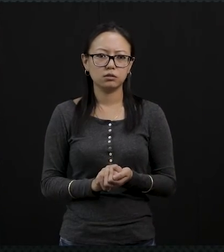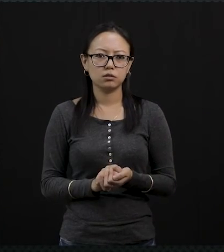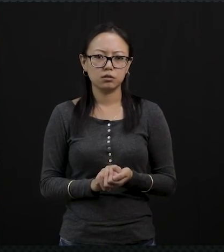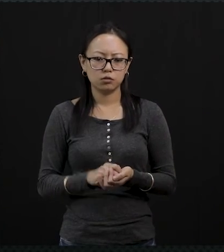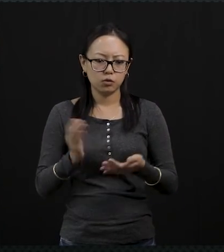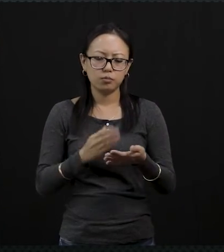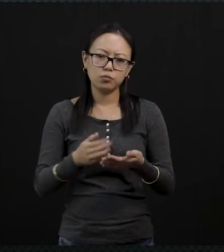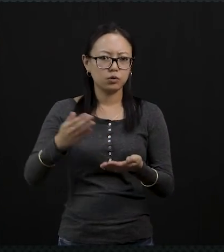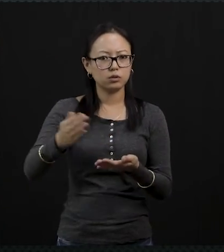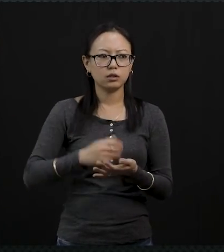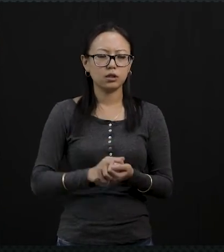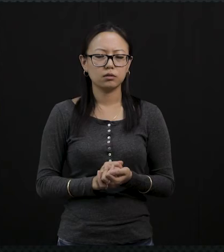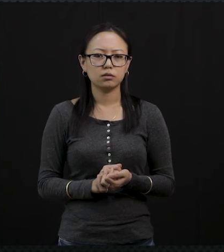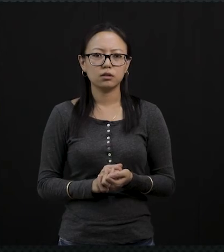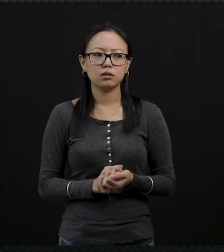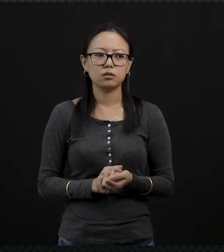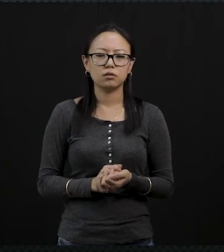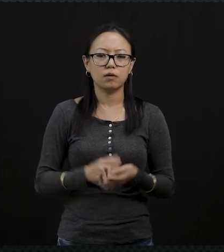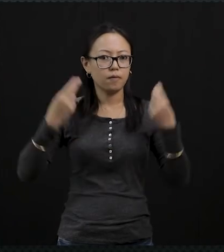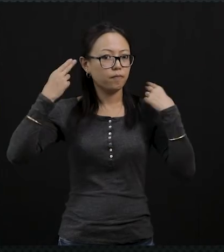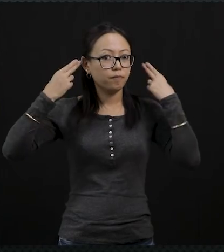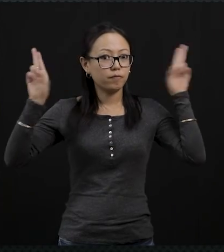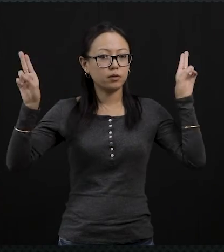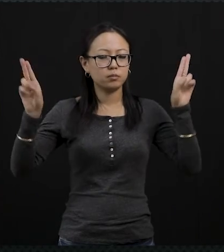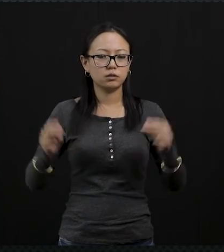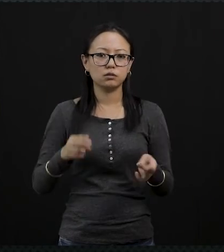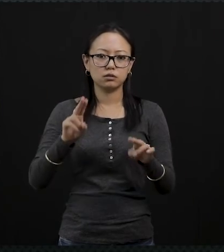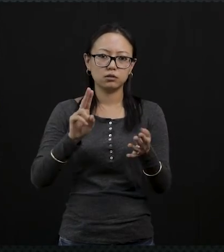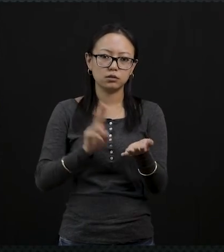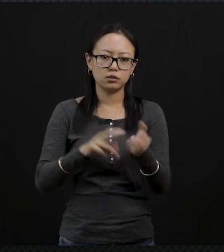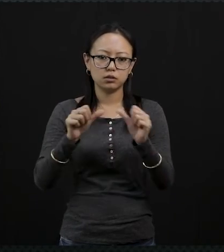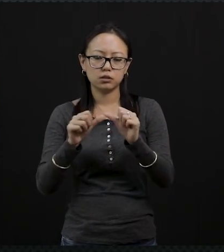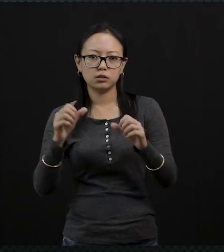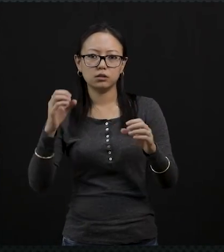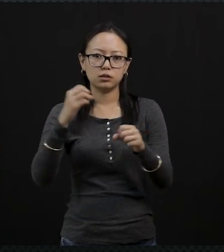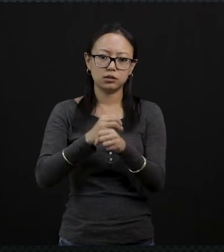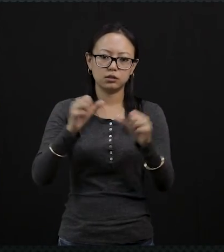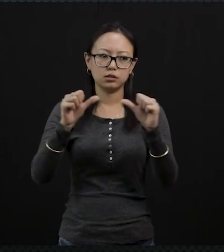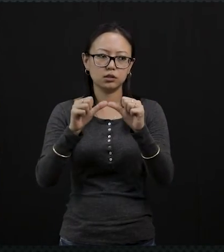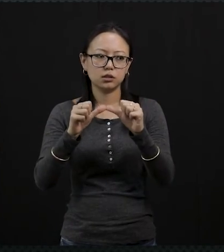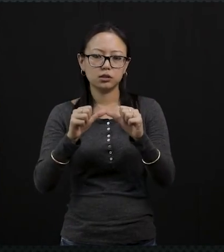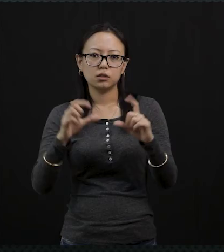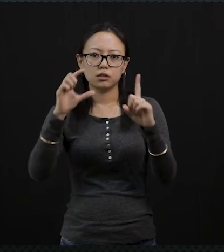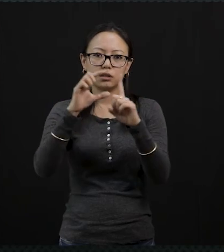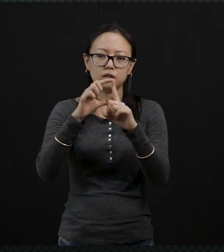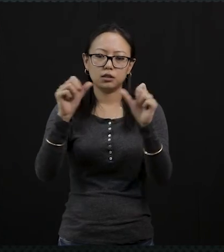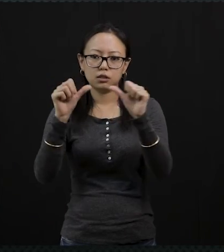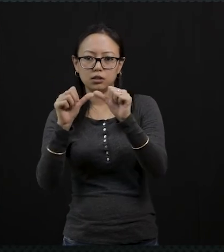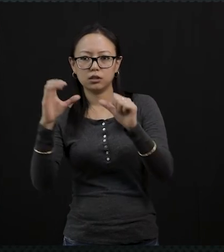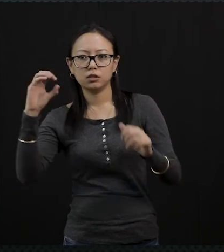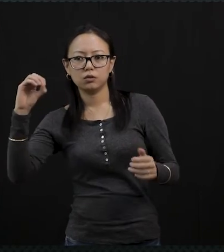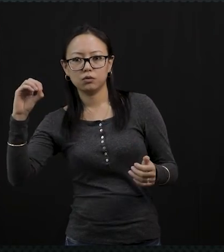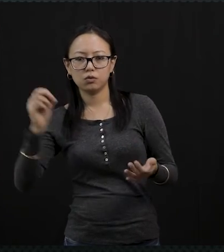a famous Naga Dao, okay? Naga Dao, Dao, okay? Dao means